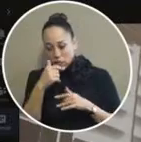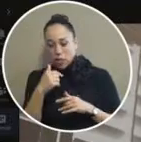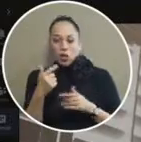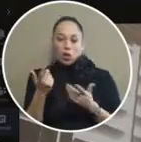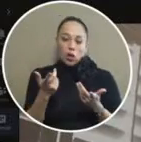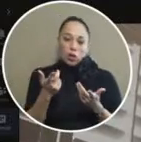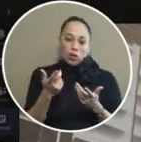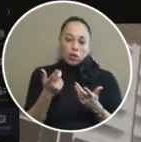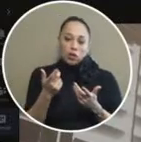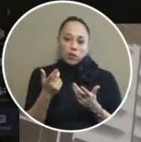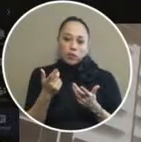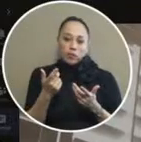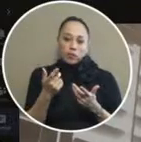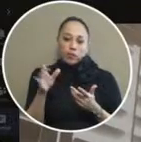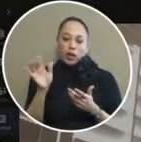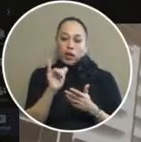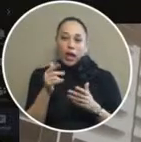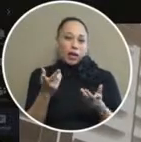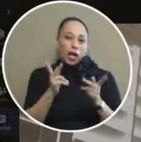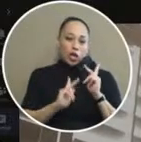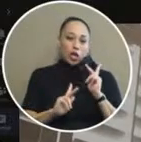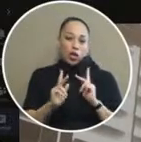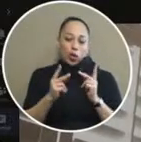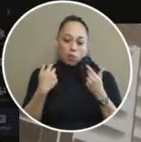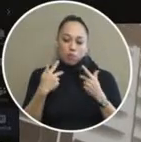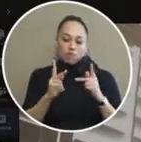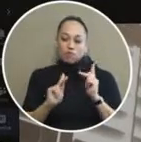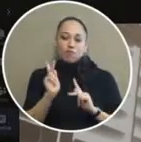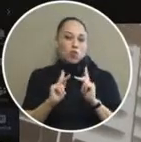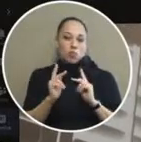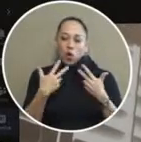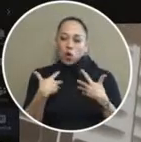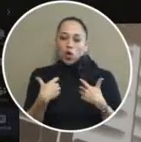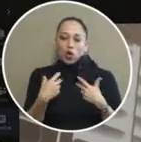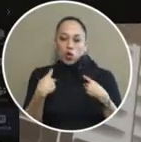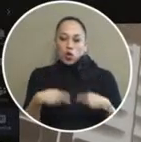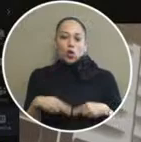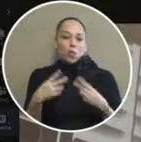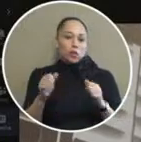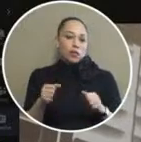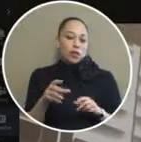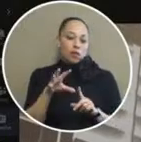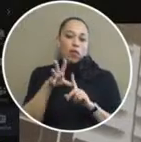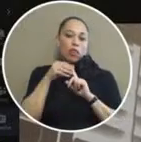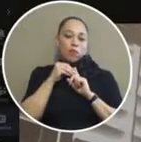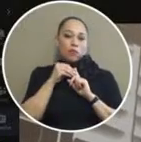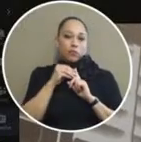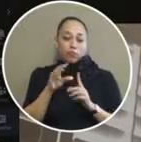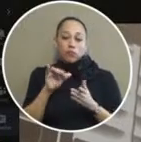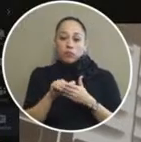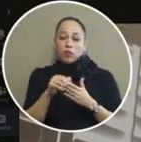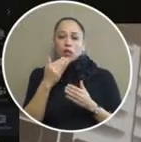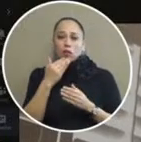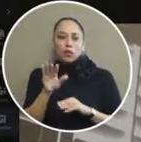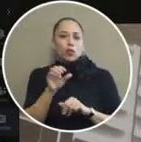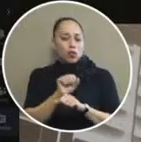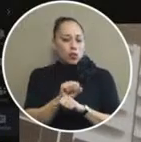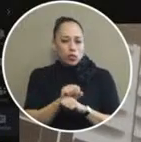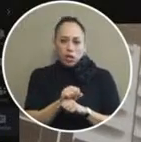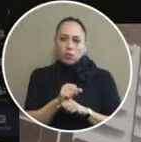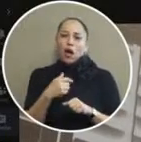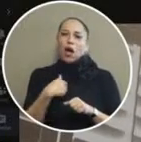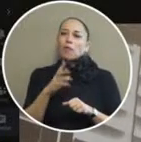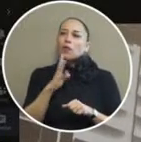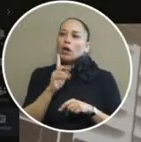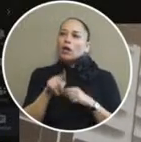contend with as human beings. So that was very important. Kerry Weston did a great job as usual on talking about